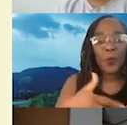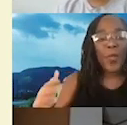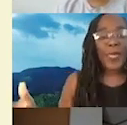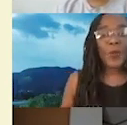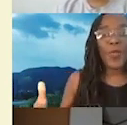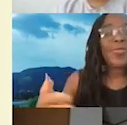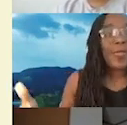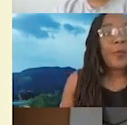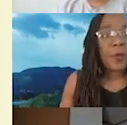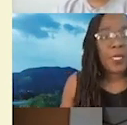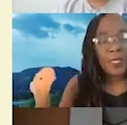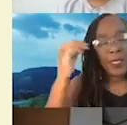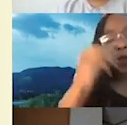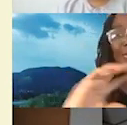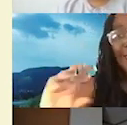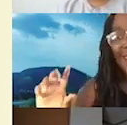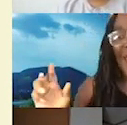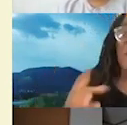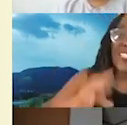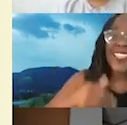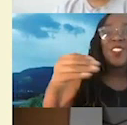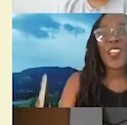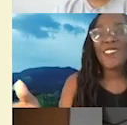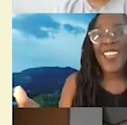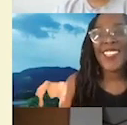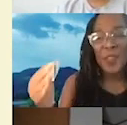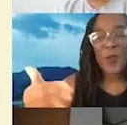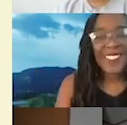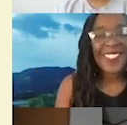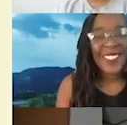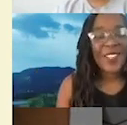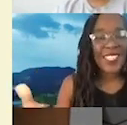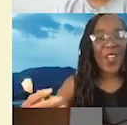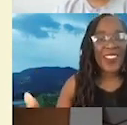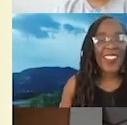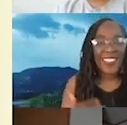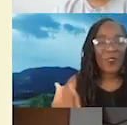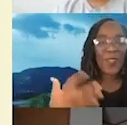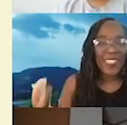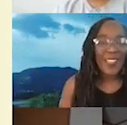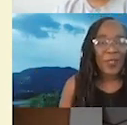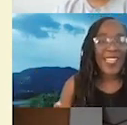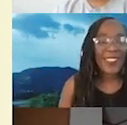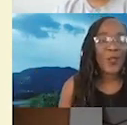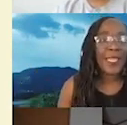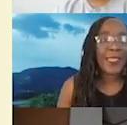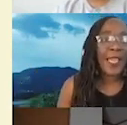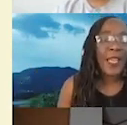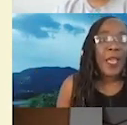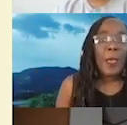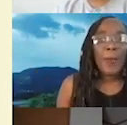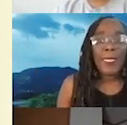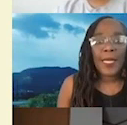the way we're thinking about this. You know, I think I want to say it's not correct, and I don't want to say it's not correct because I don't like to talk like